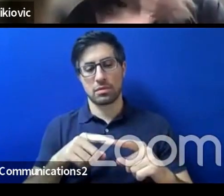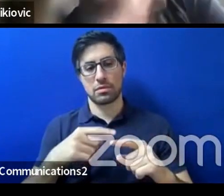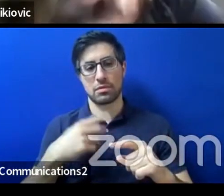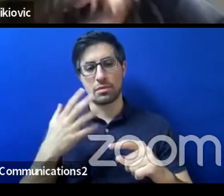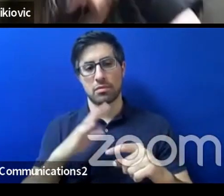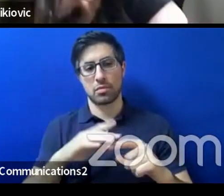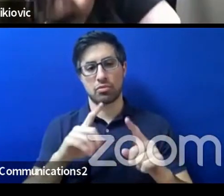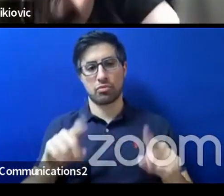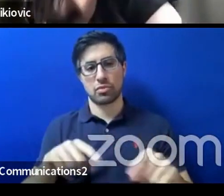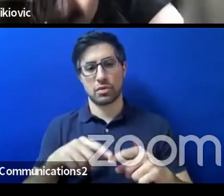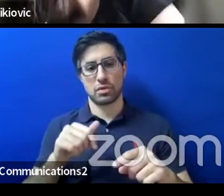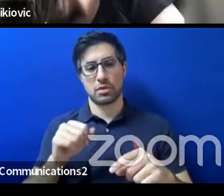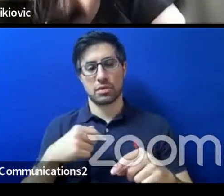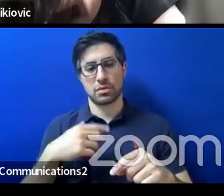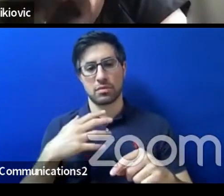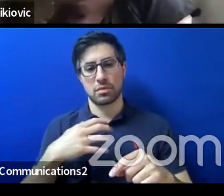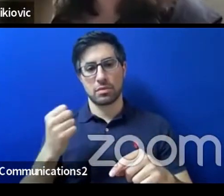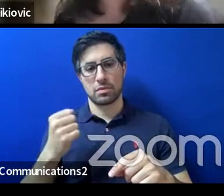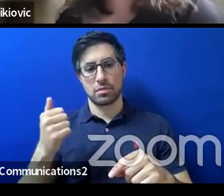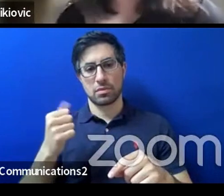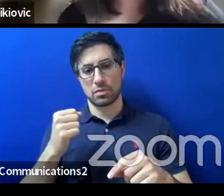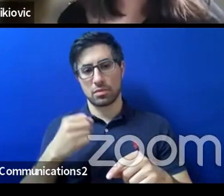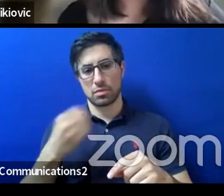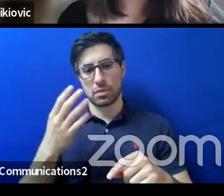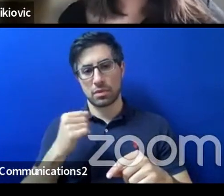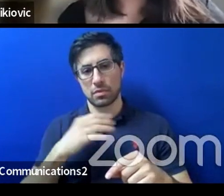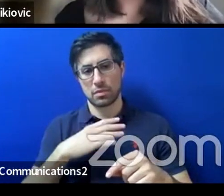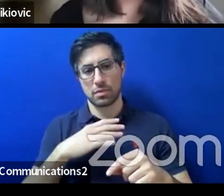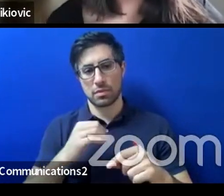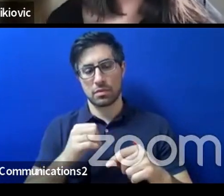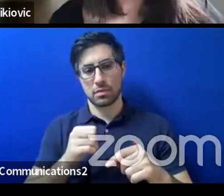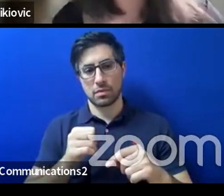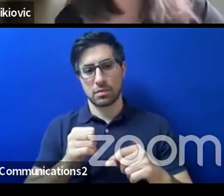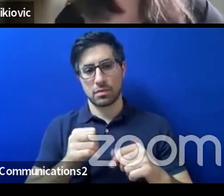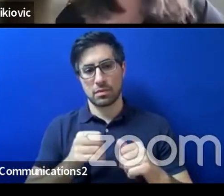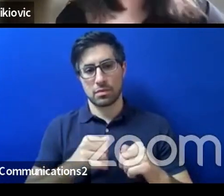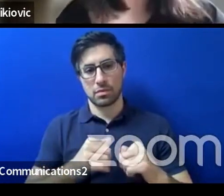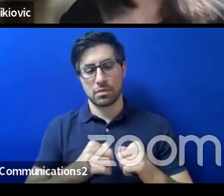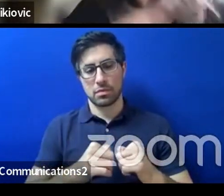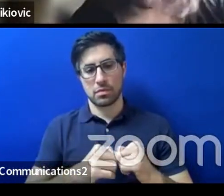your screen as an older white woman. I use